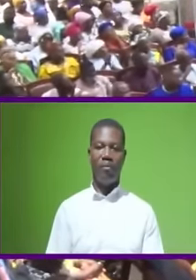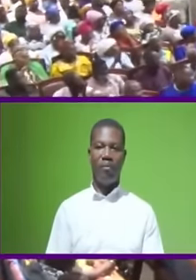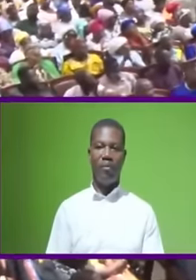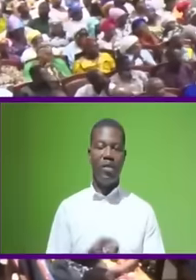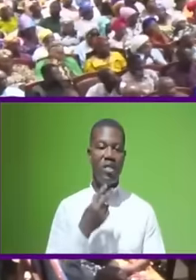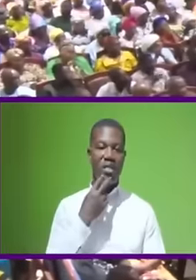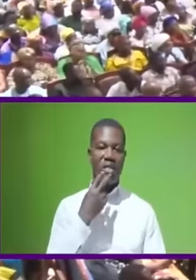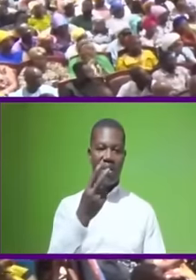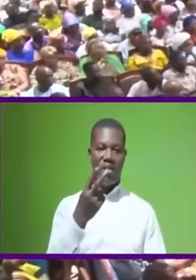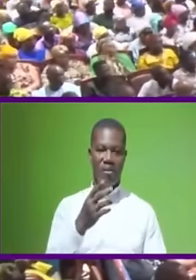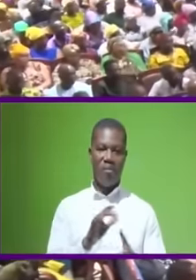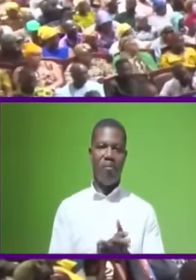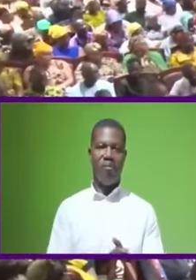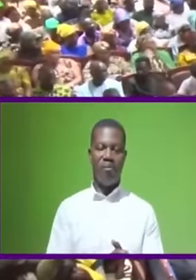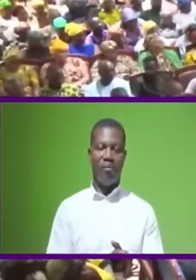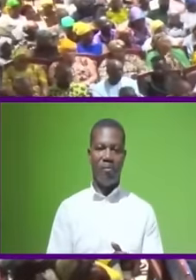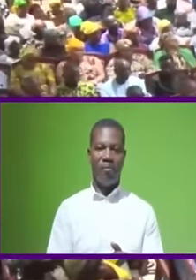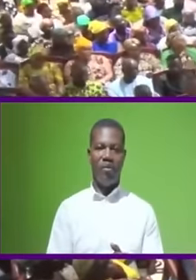Sir.